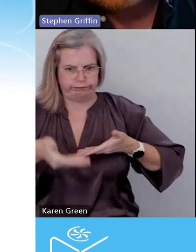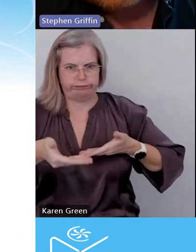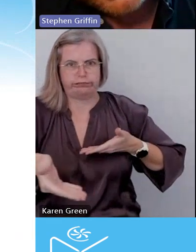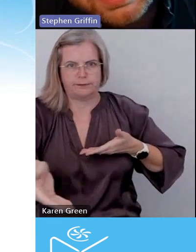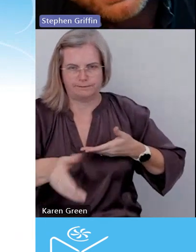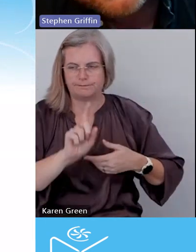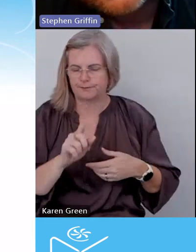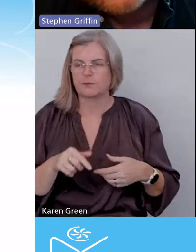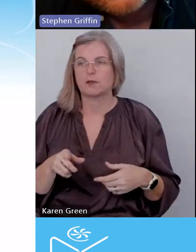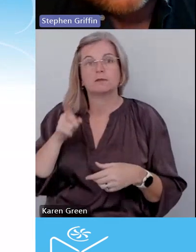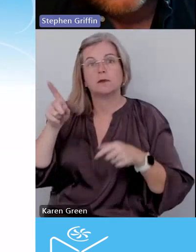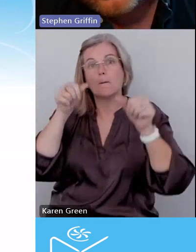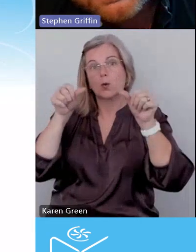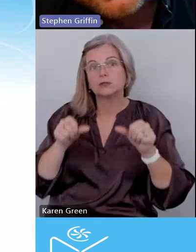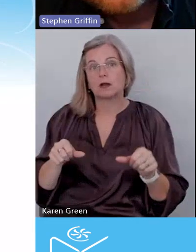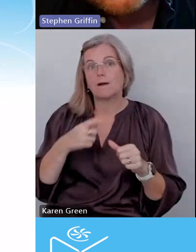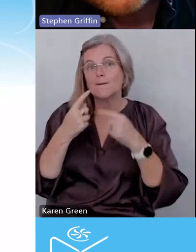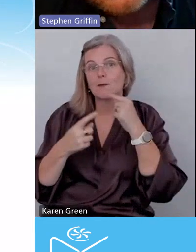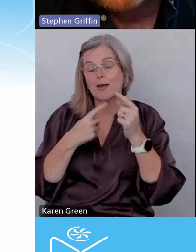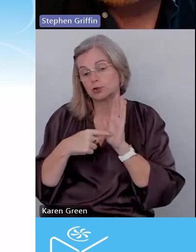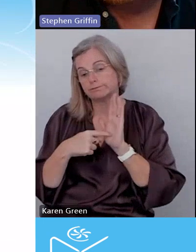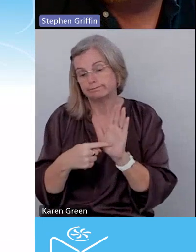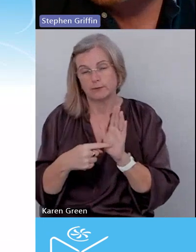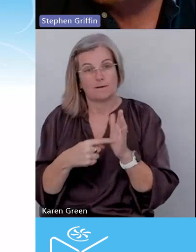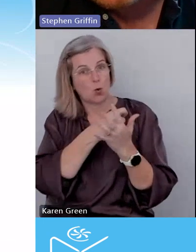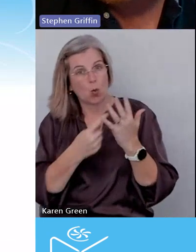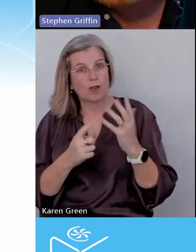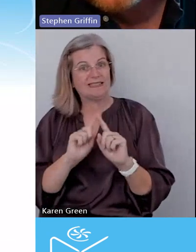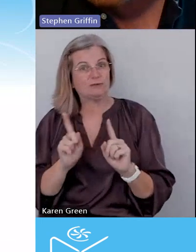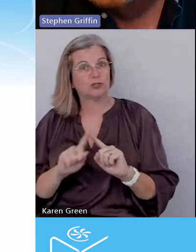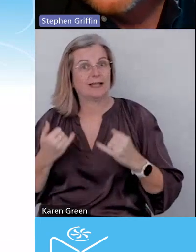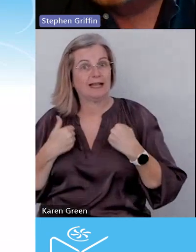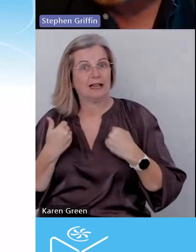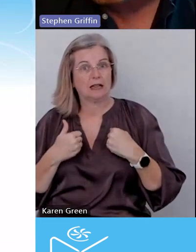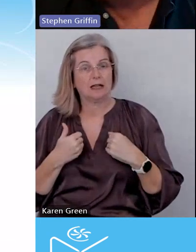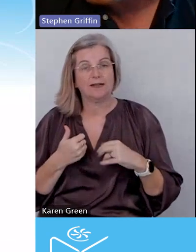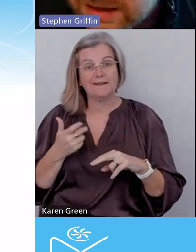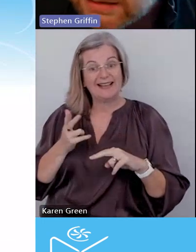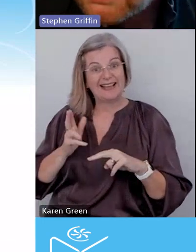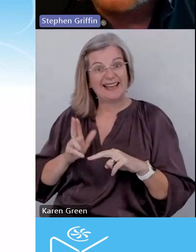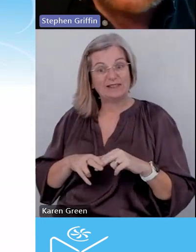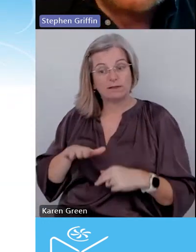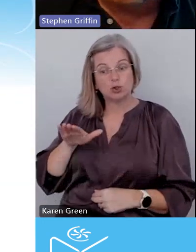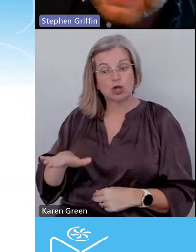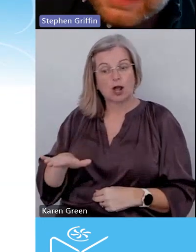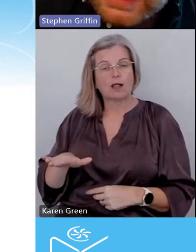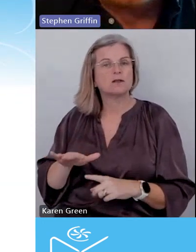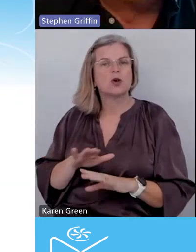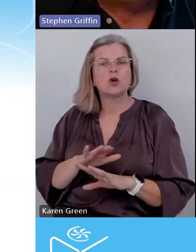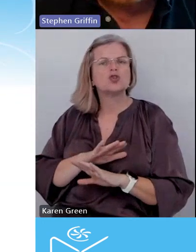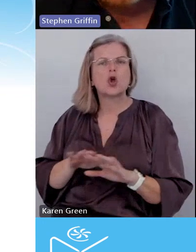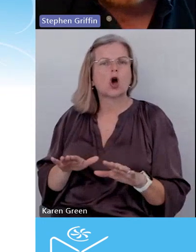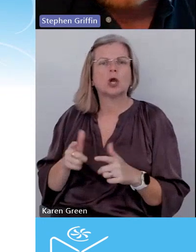this poster, all of these different illnesses, is that if your kid is not actually that sick, and I say that